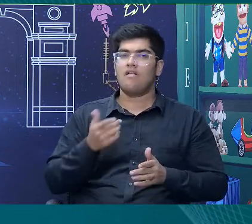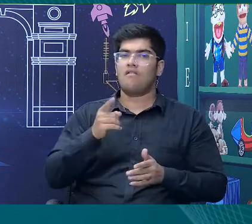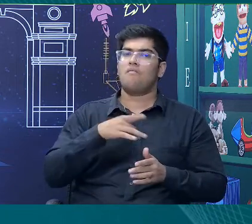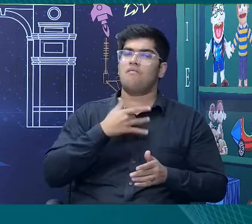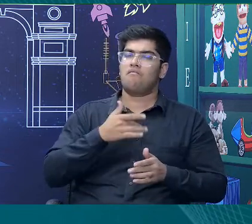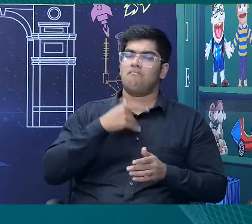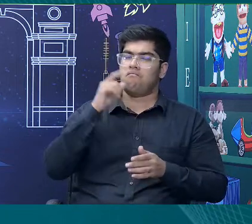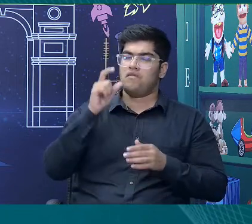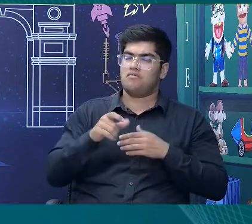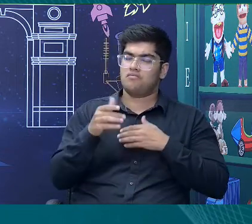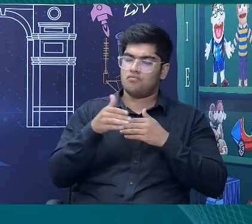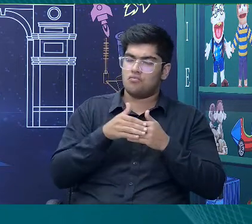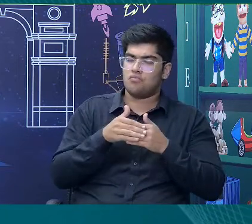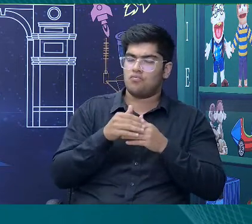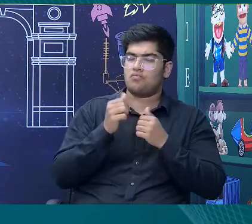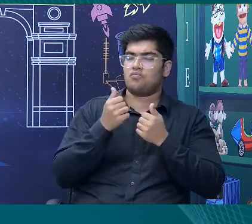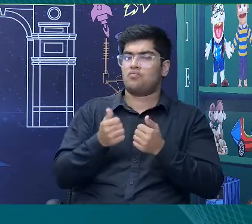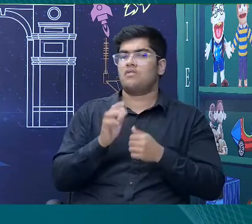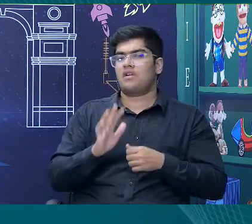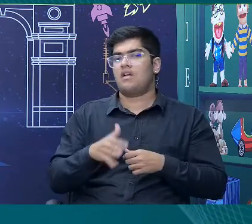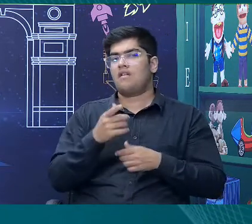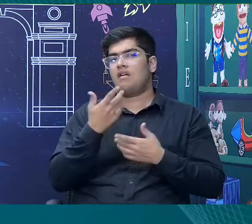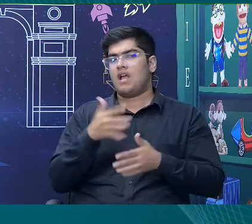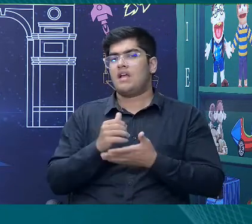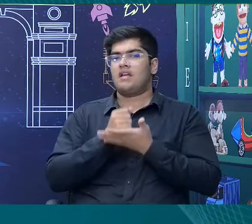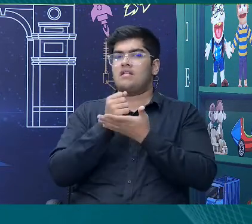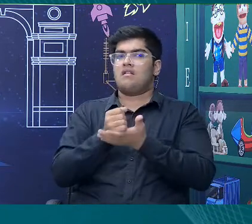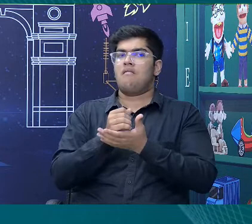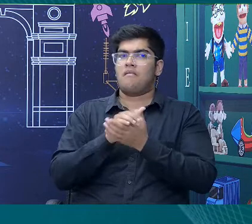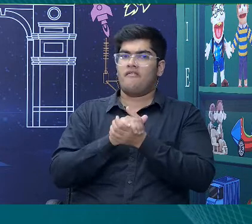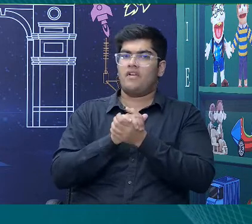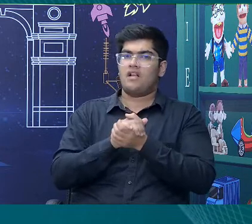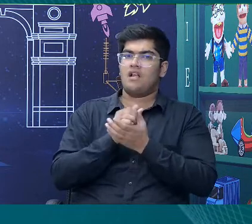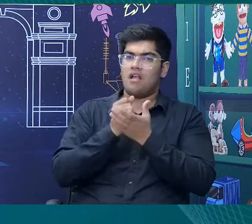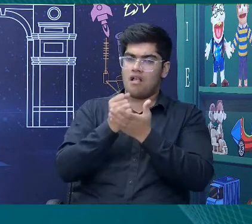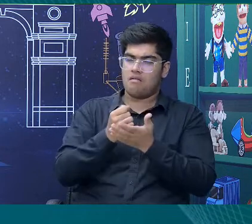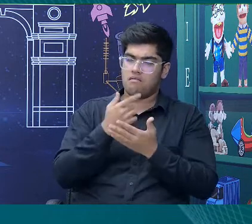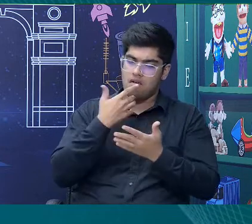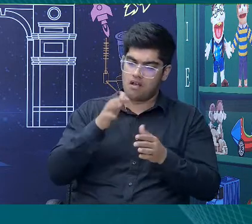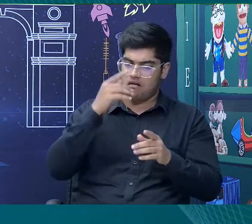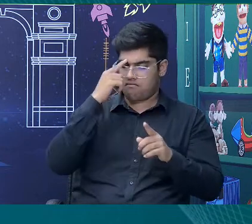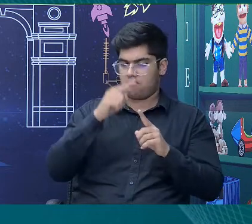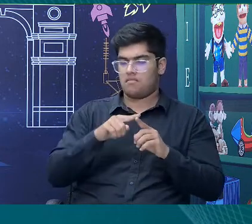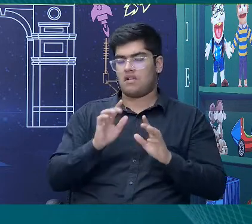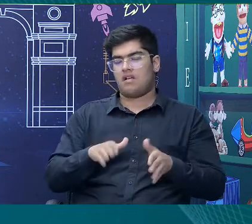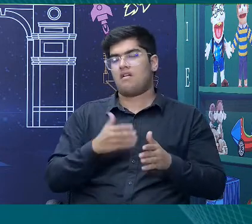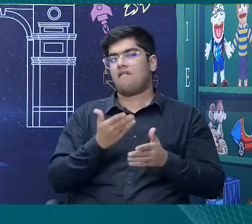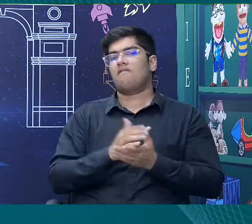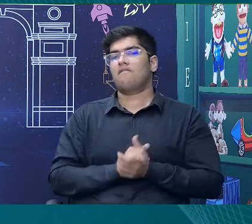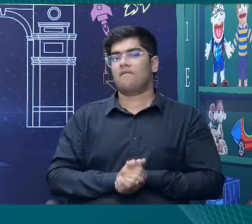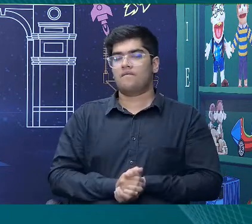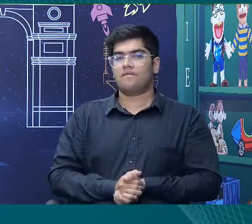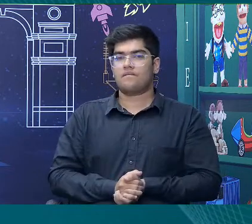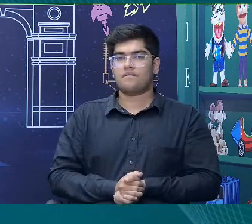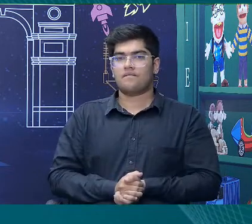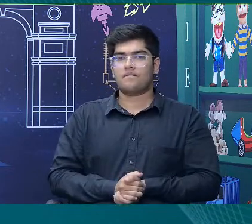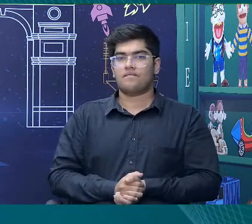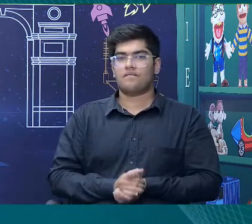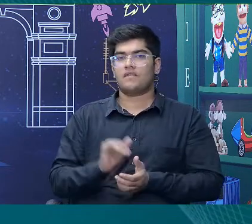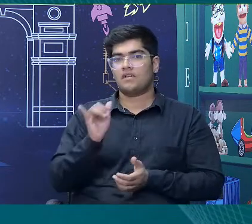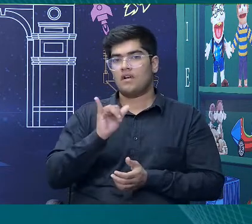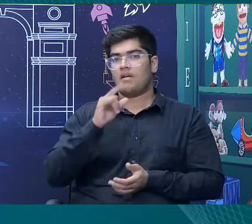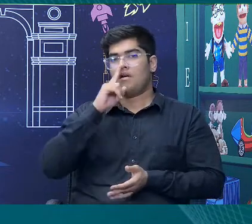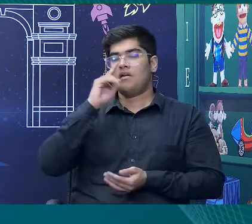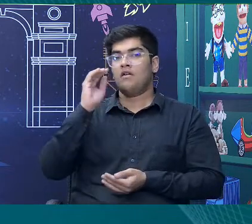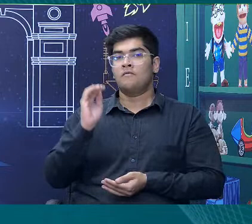also friendly, you know. He sees an acquaintance and he picks him up and brings him to his home, you know. Yeah. So, he's also warm and friendly. Then, when